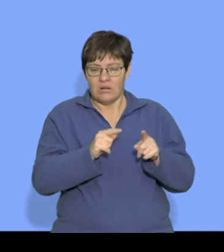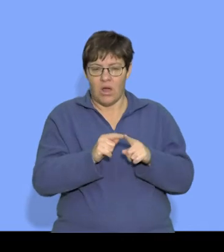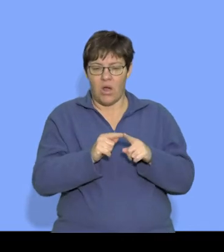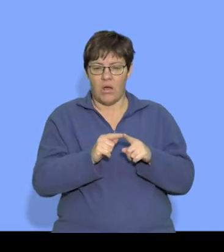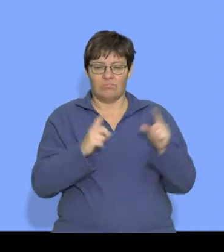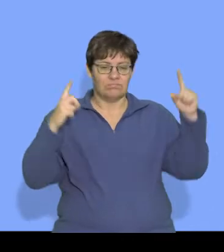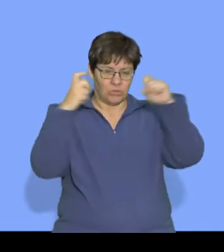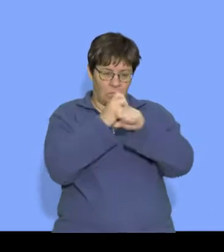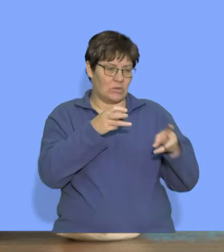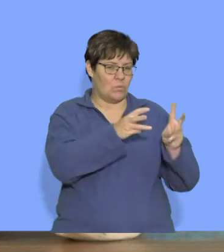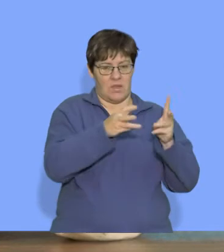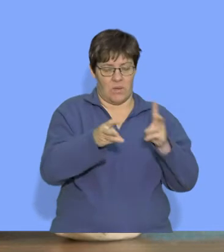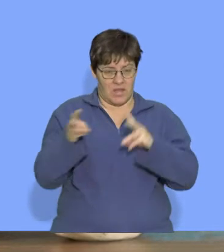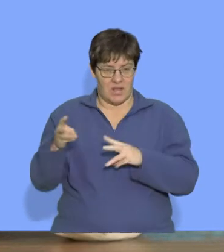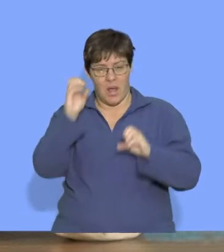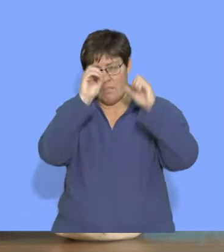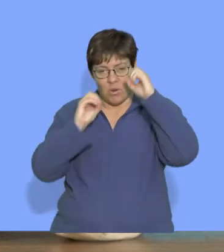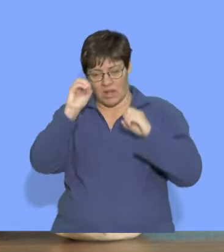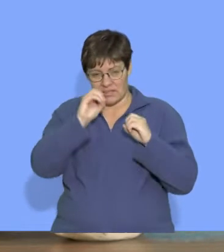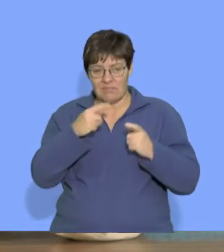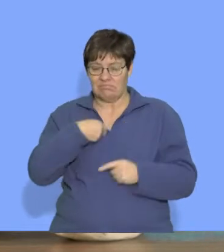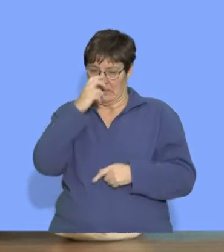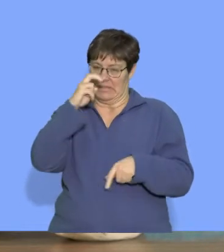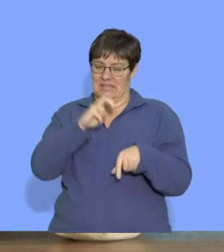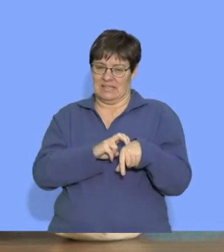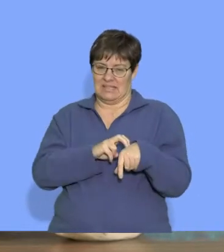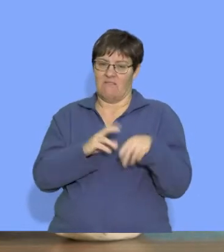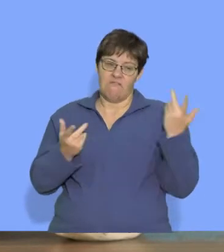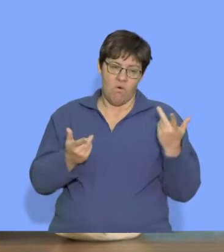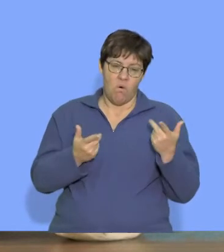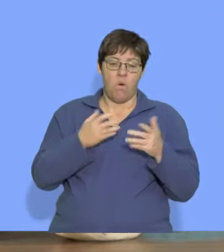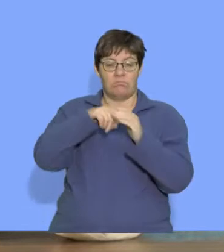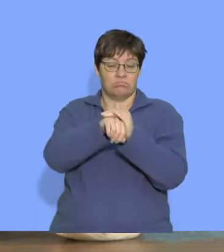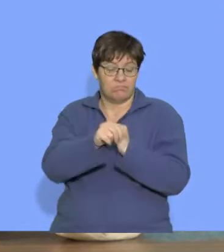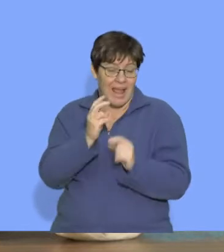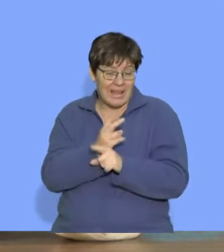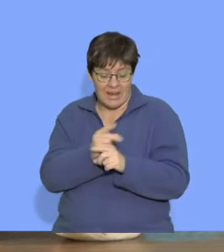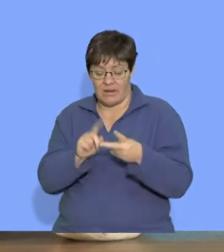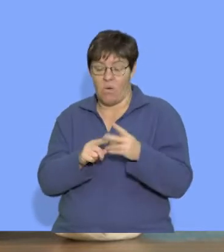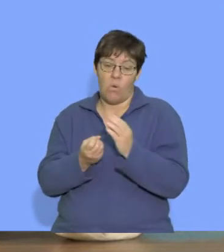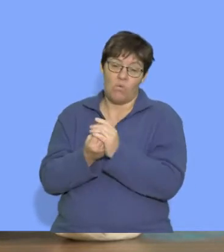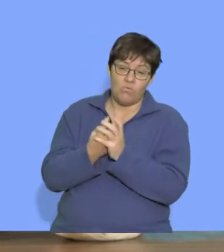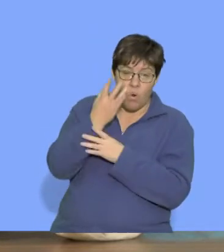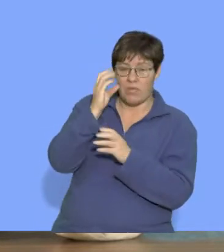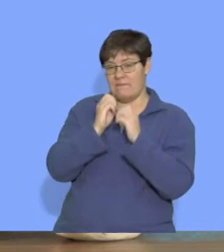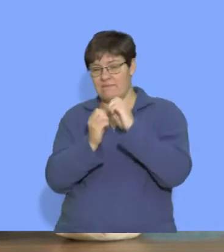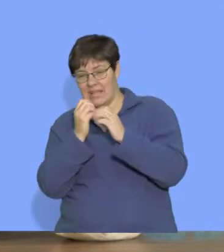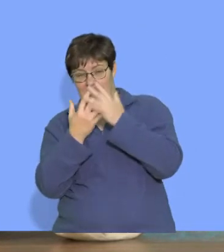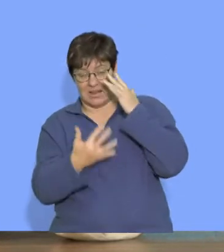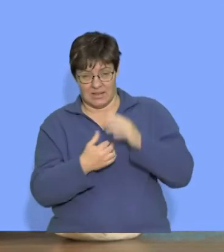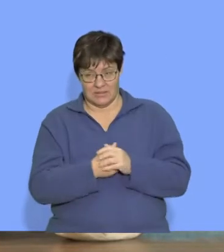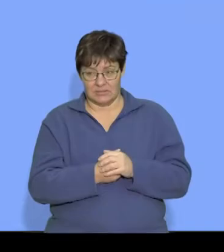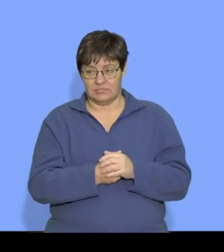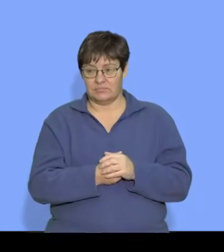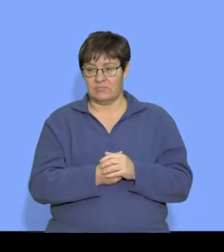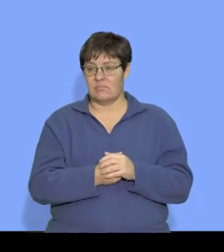into complex forms of molecules that the amoeba needs, either for regeneration, growth, and repair.